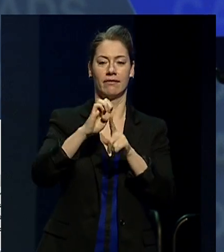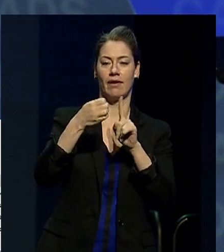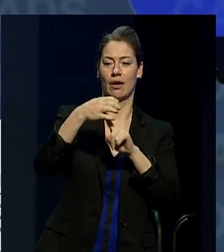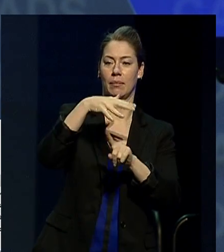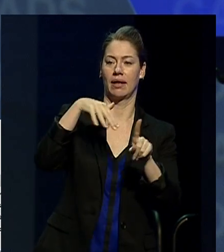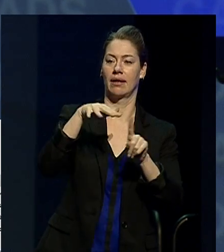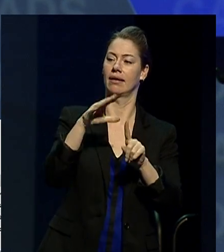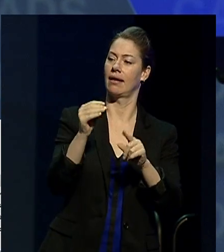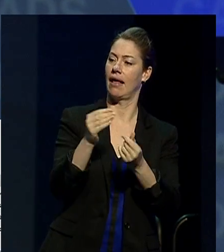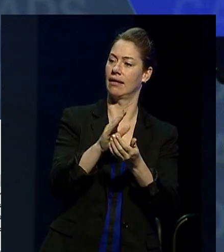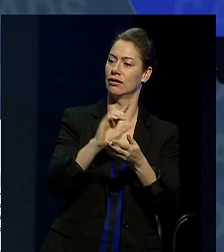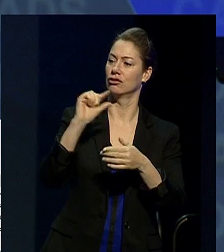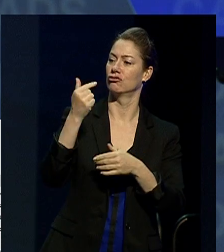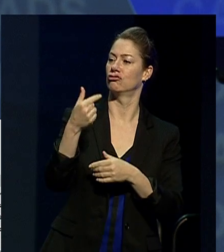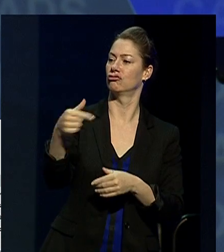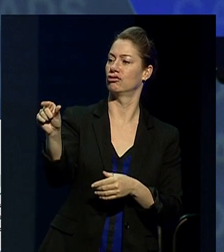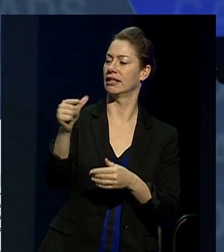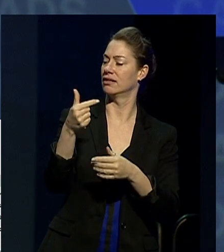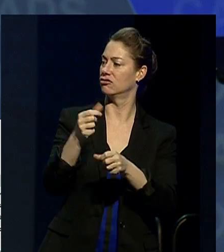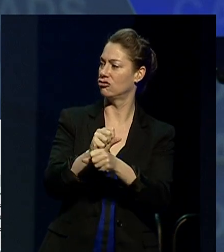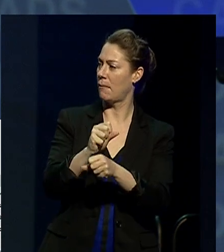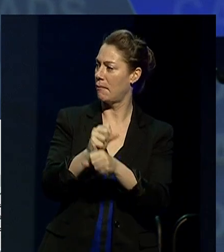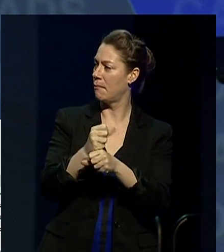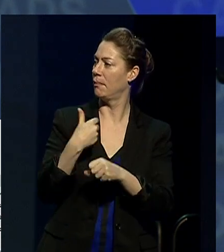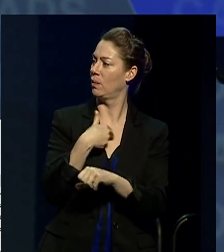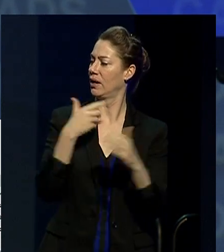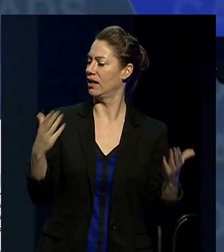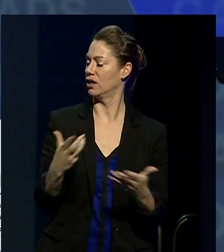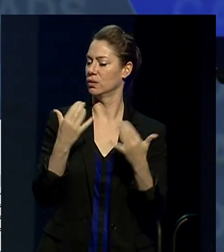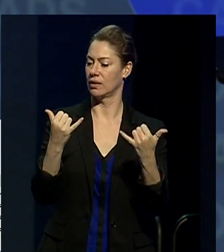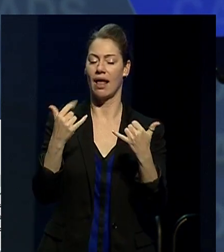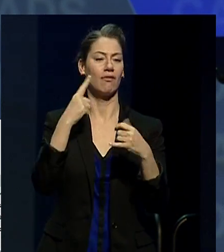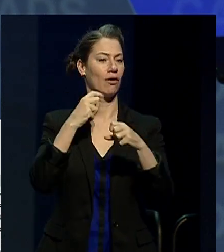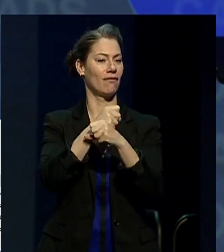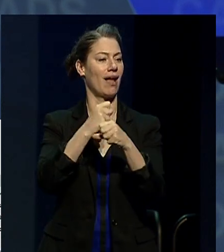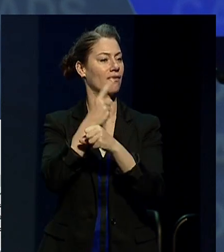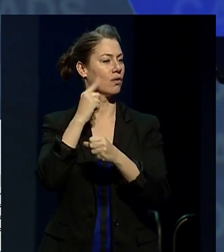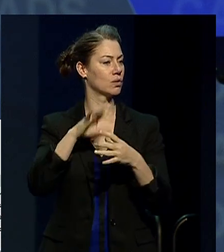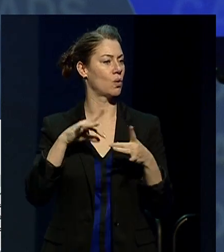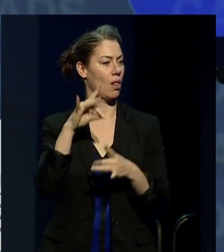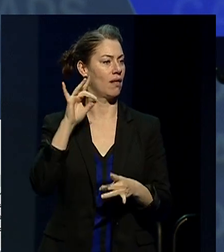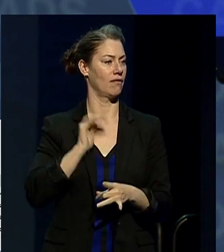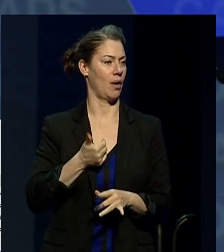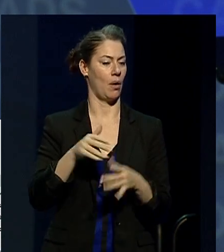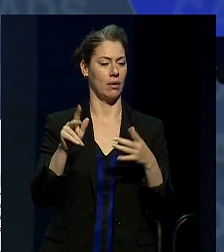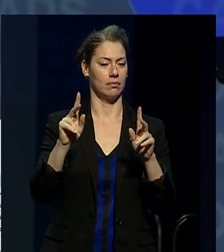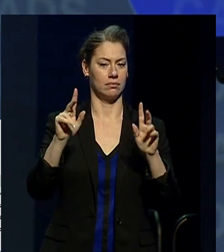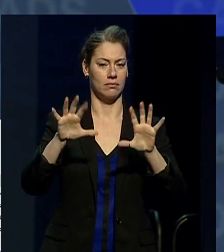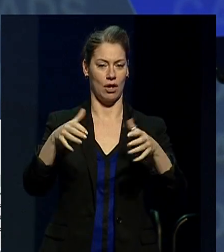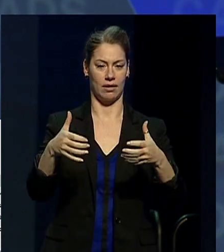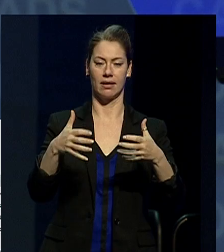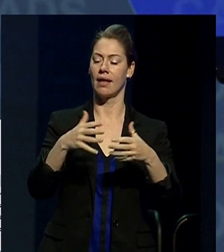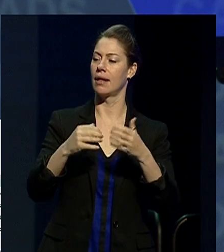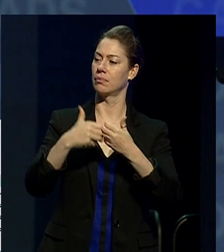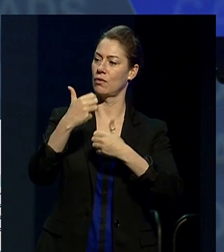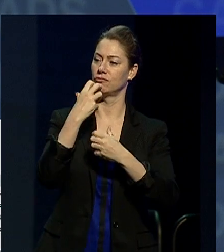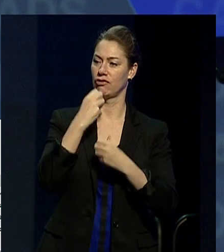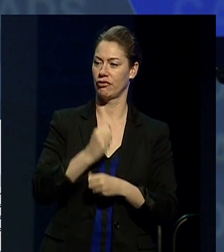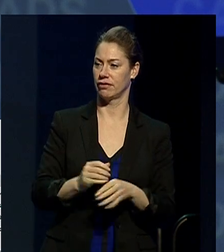jobs. We're here today to fight for the soul of our party and our most cherished